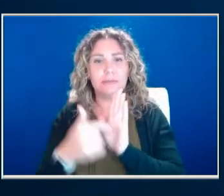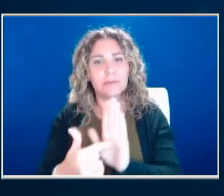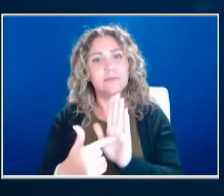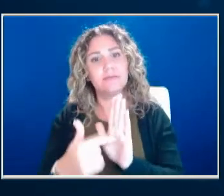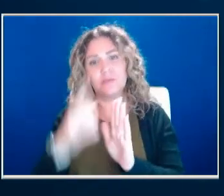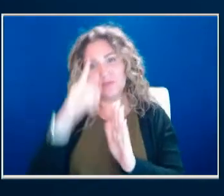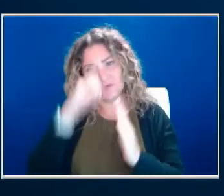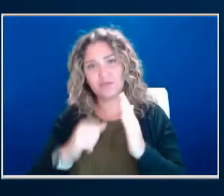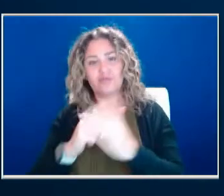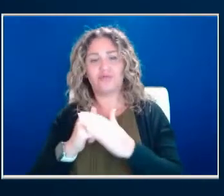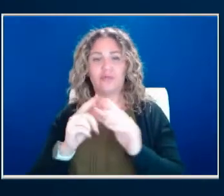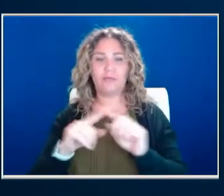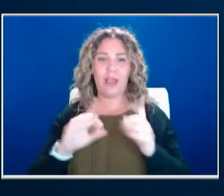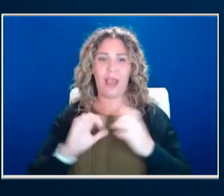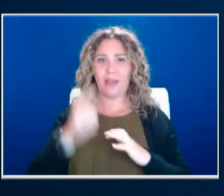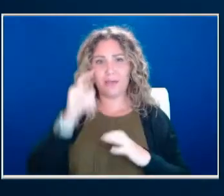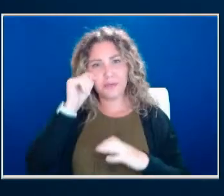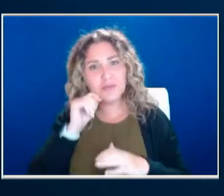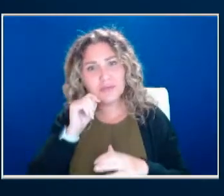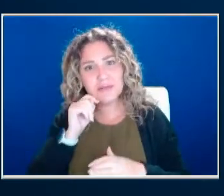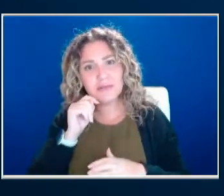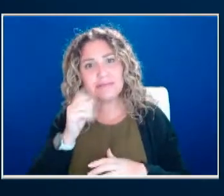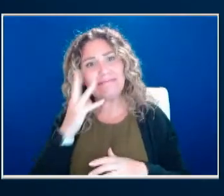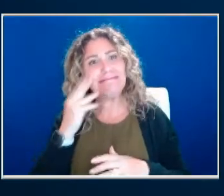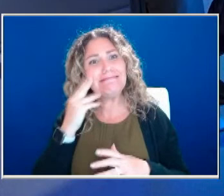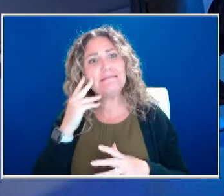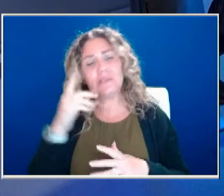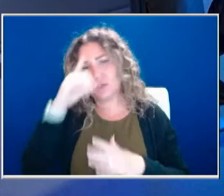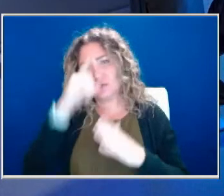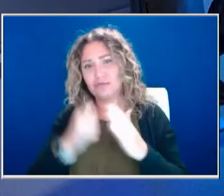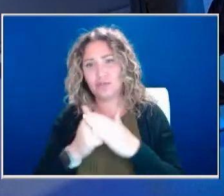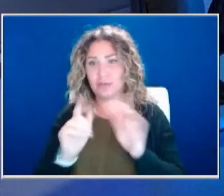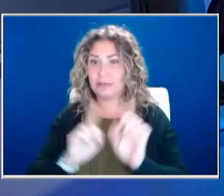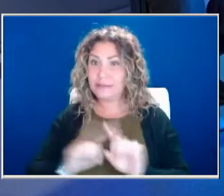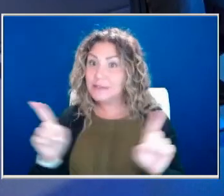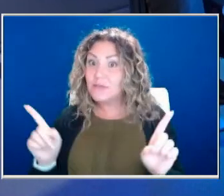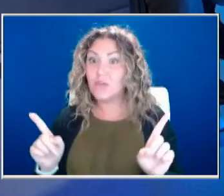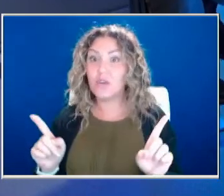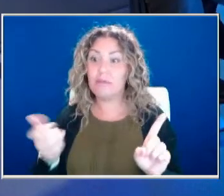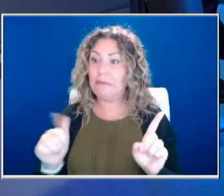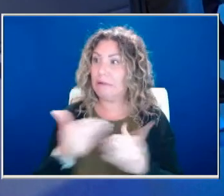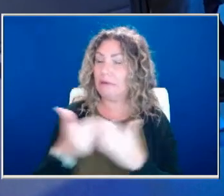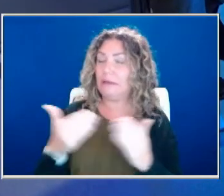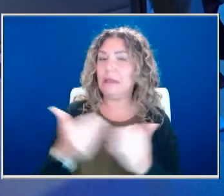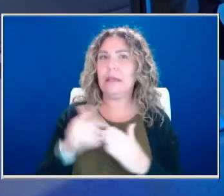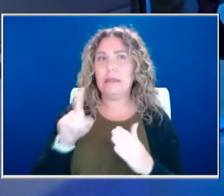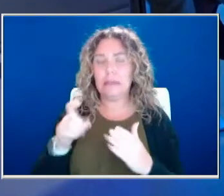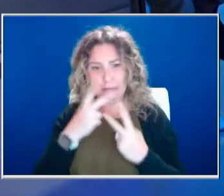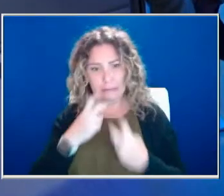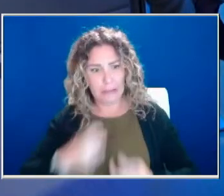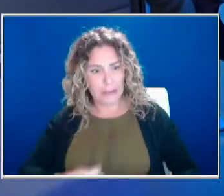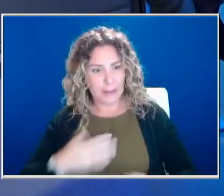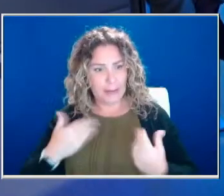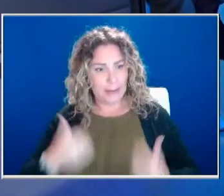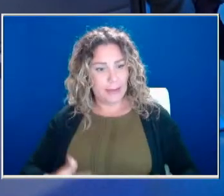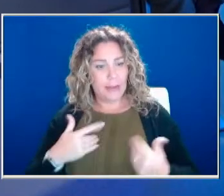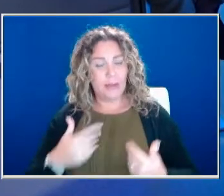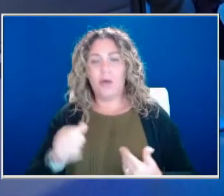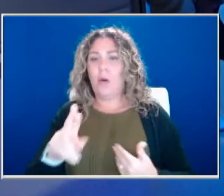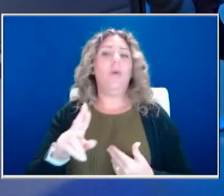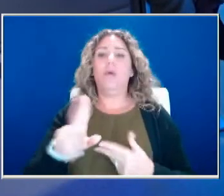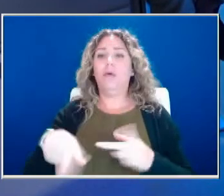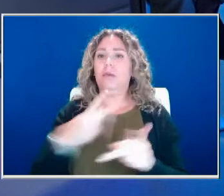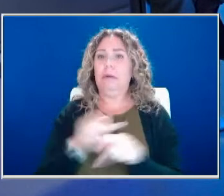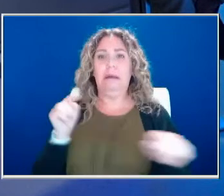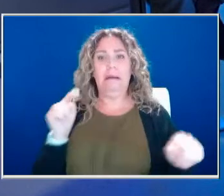how do teens experience stroke in a different way? Is there anything they should be looking at, whether either kind of stroke? Is there